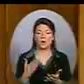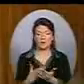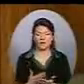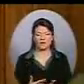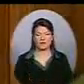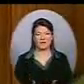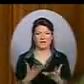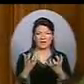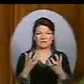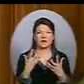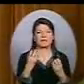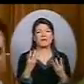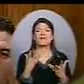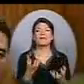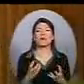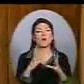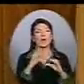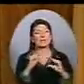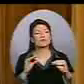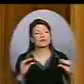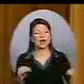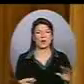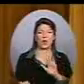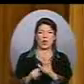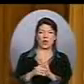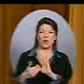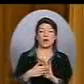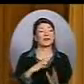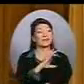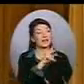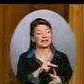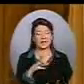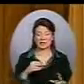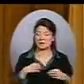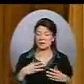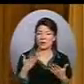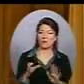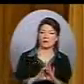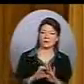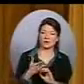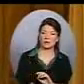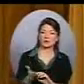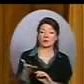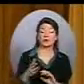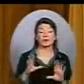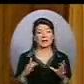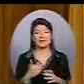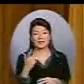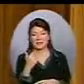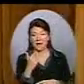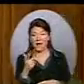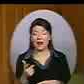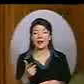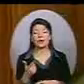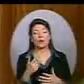tolerance for this type of behaviour. We know that the Liberal Party has claimed that there were a number of calls made into their ridings, often late at night. These